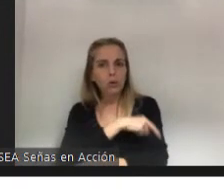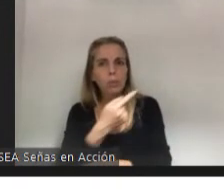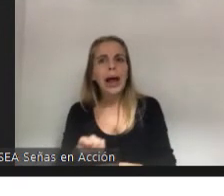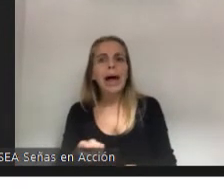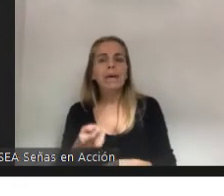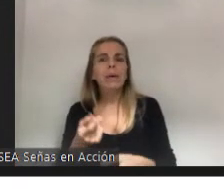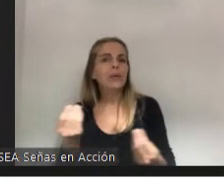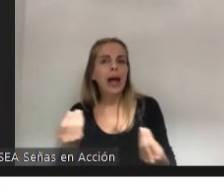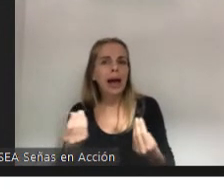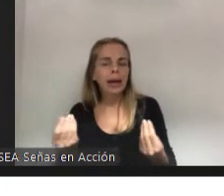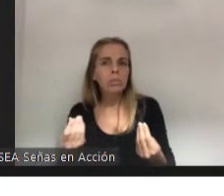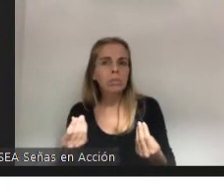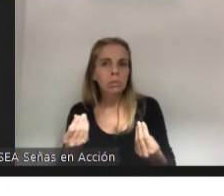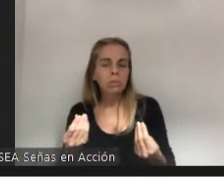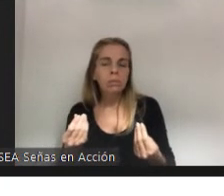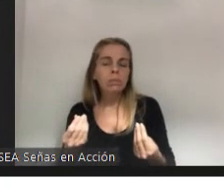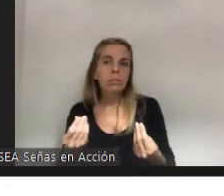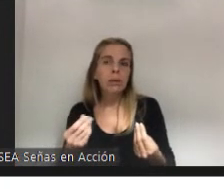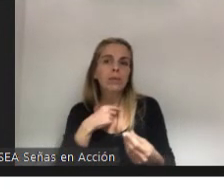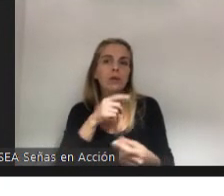all used to